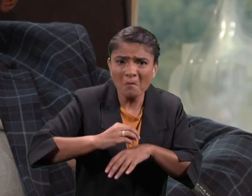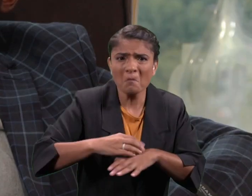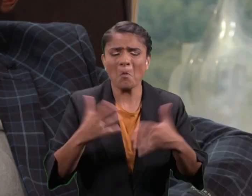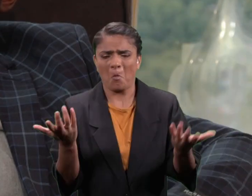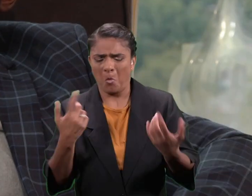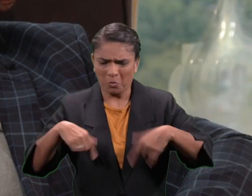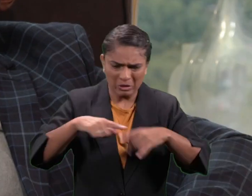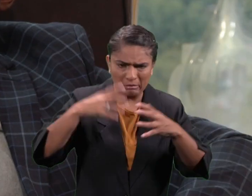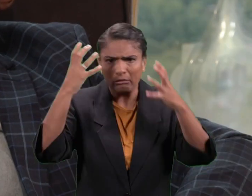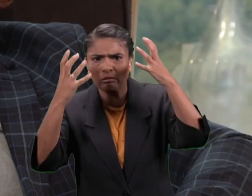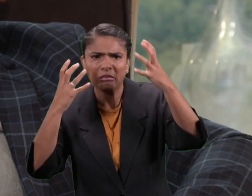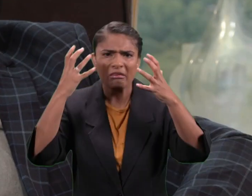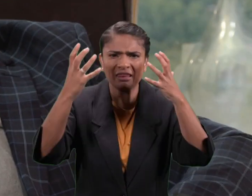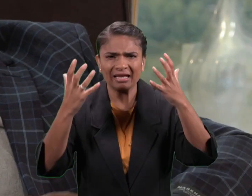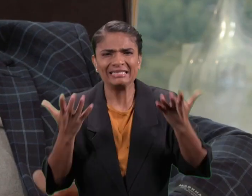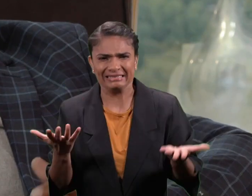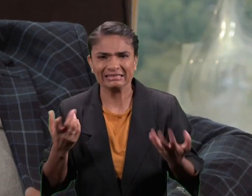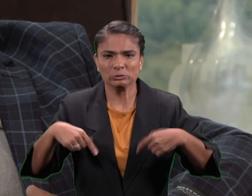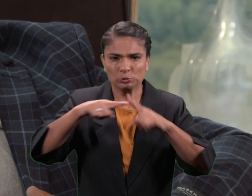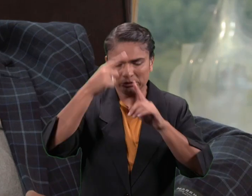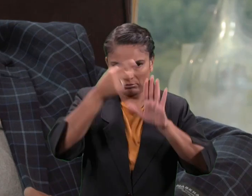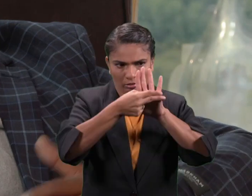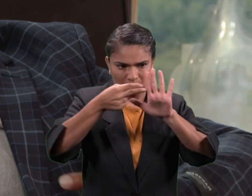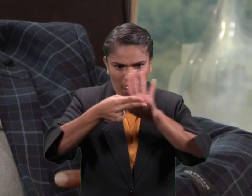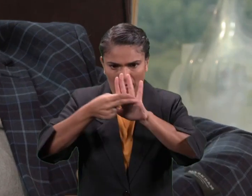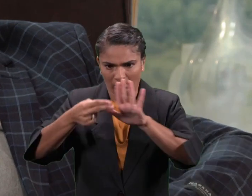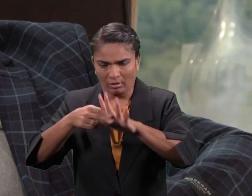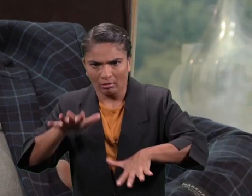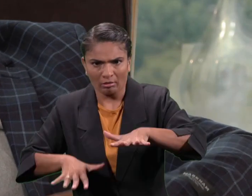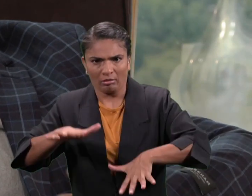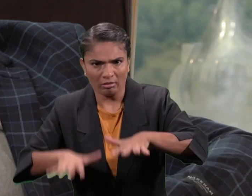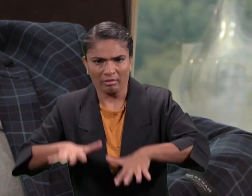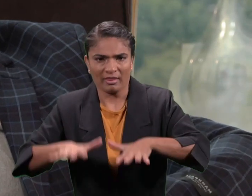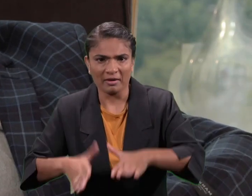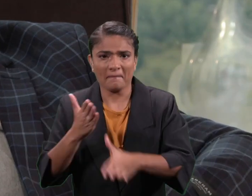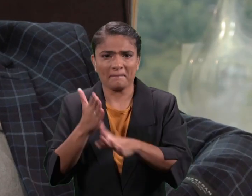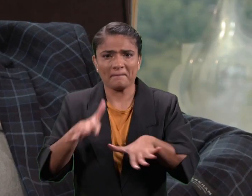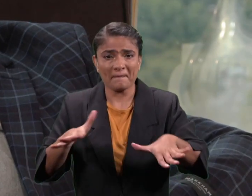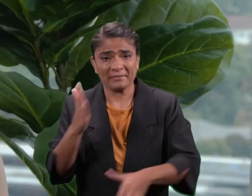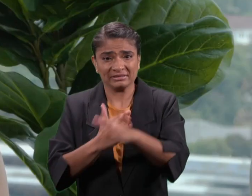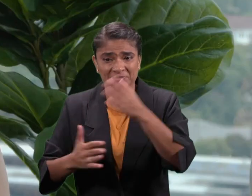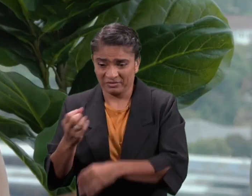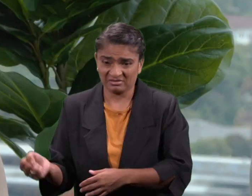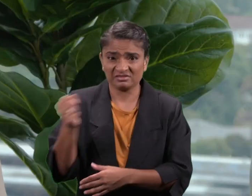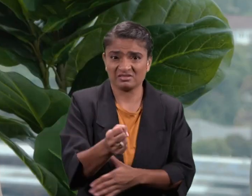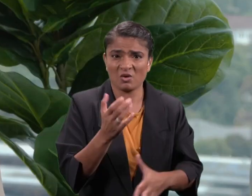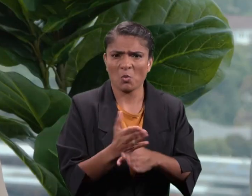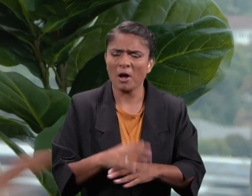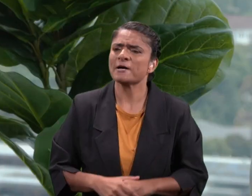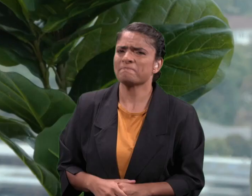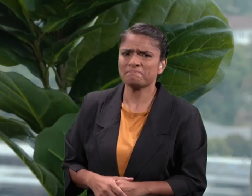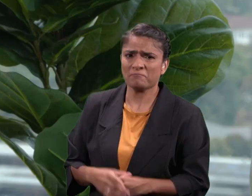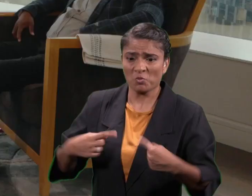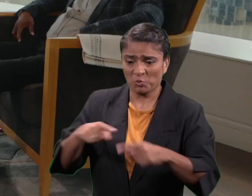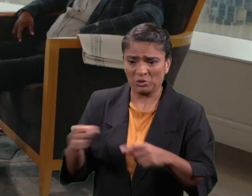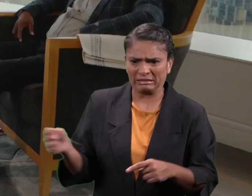absorb persons with disabilities, you know? All of those, I would say stereotype mind, you know. But again, there can be no risk